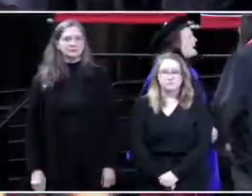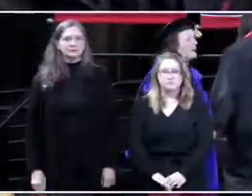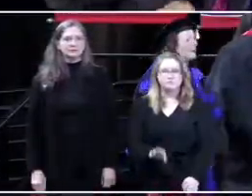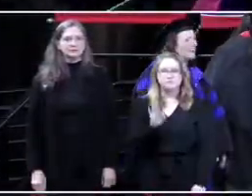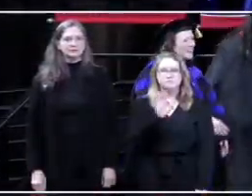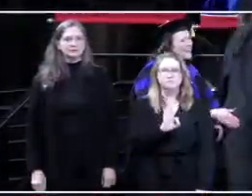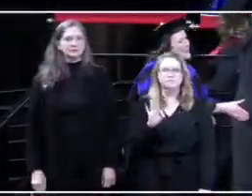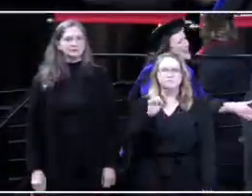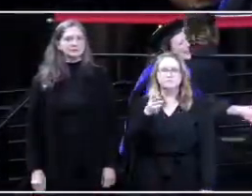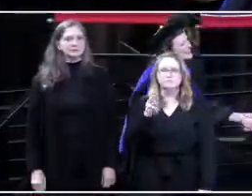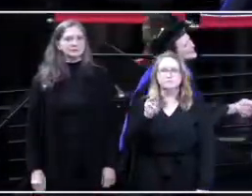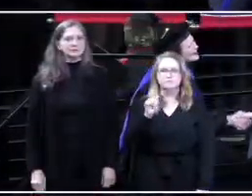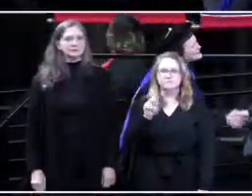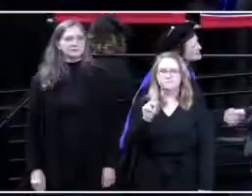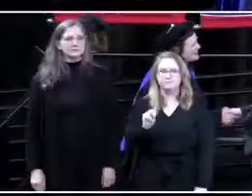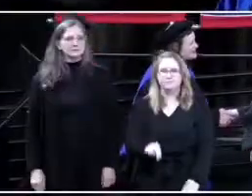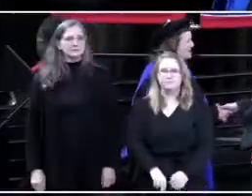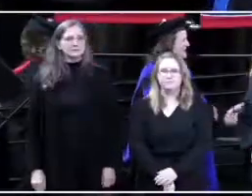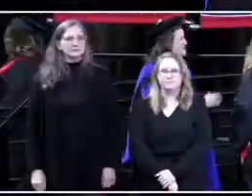Franchelle Foreman.